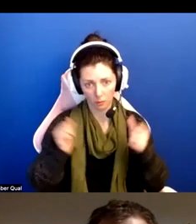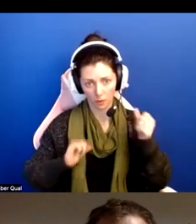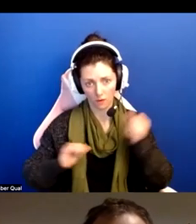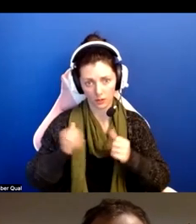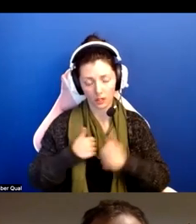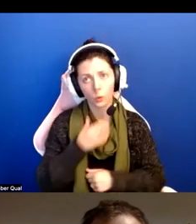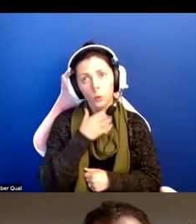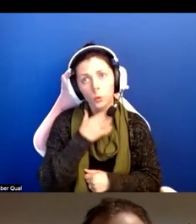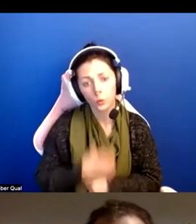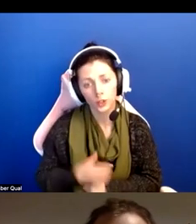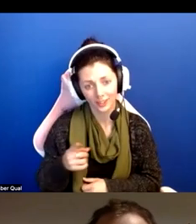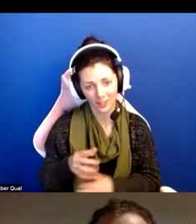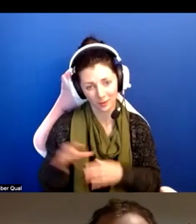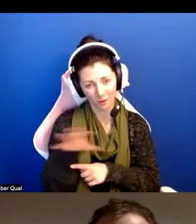recorded,